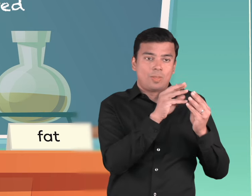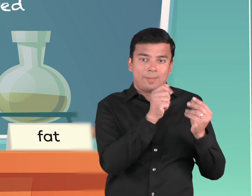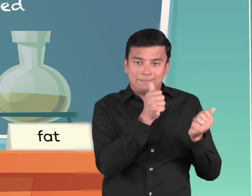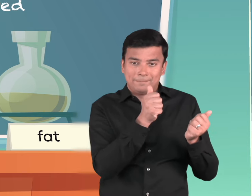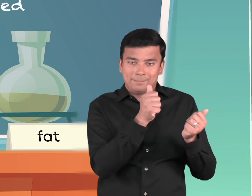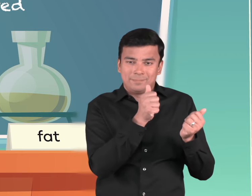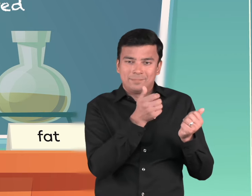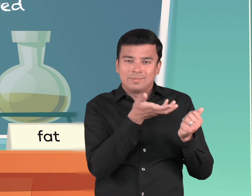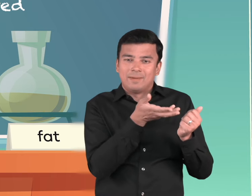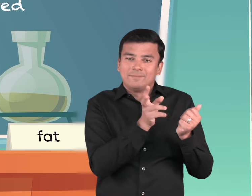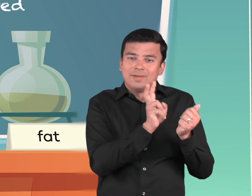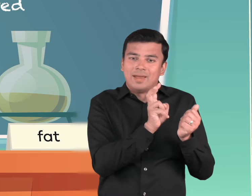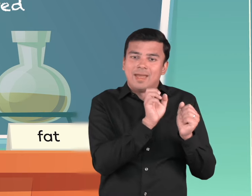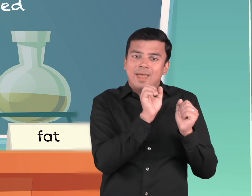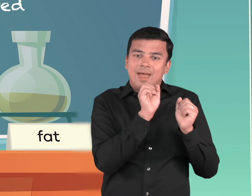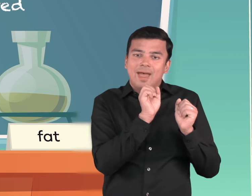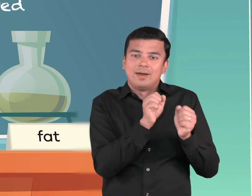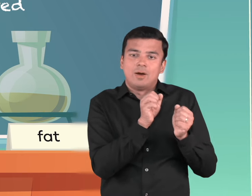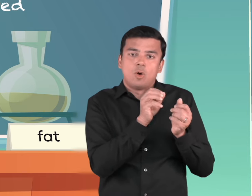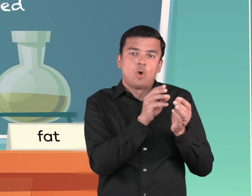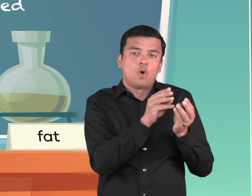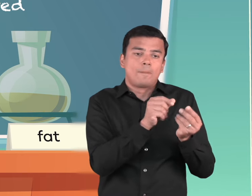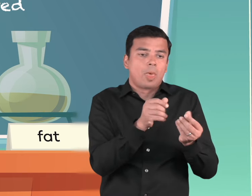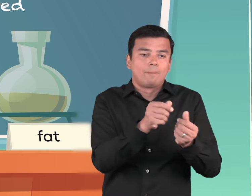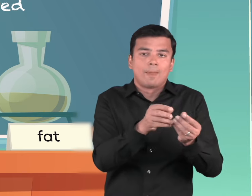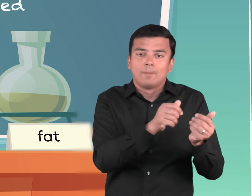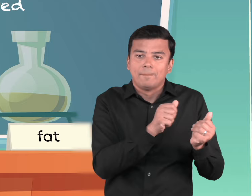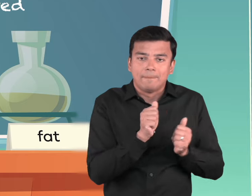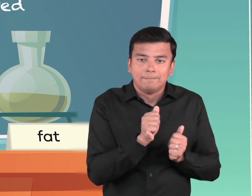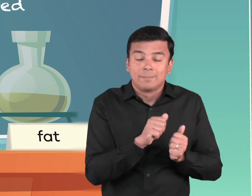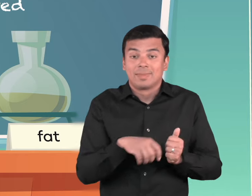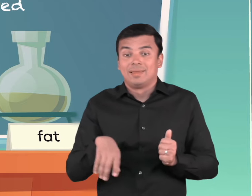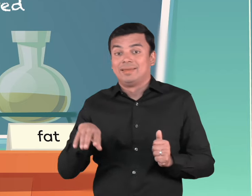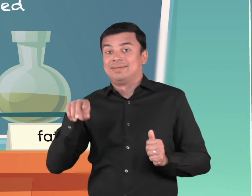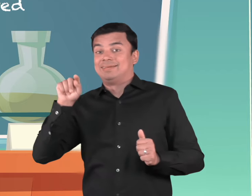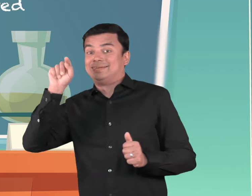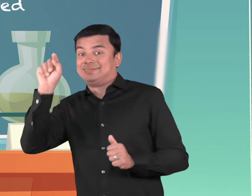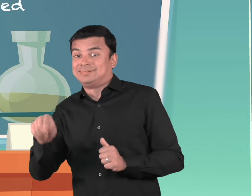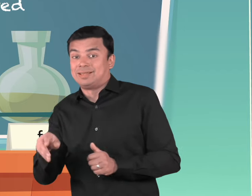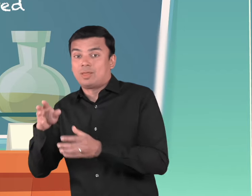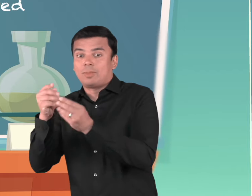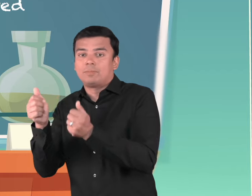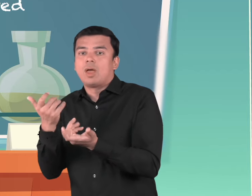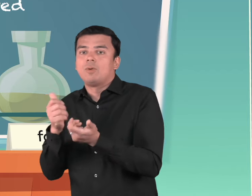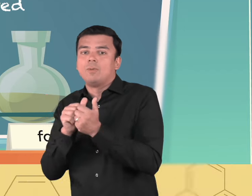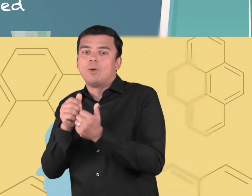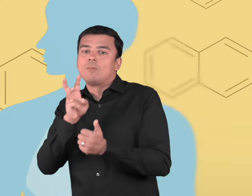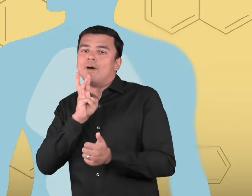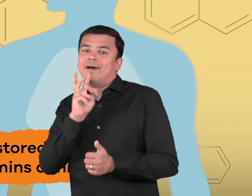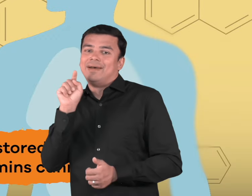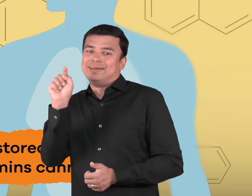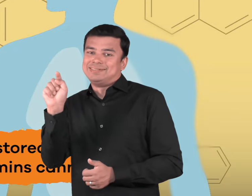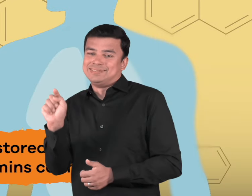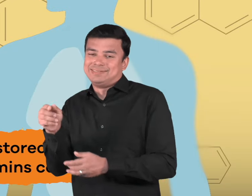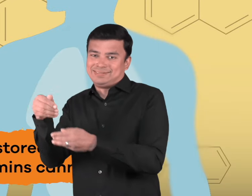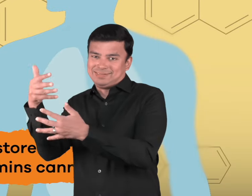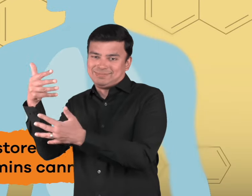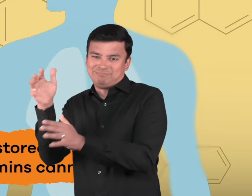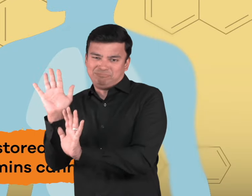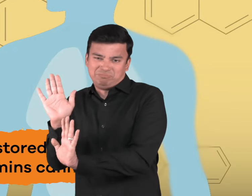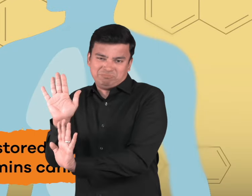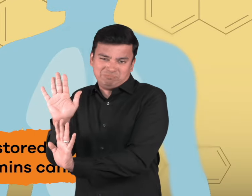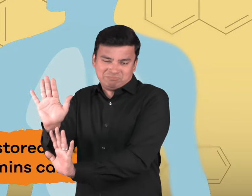fats or lipids and water soluble vitamins dissolve best in water here is an